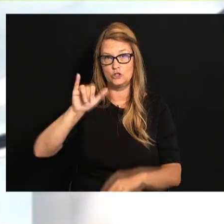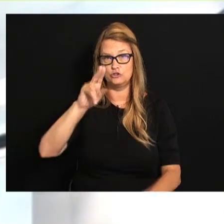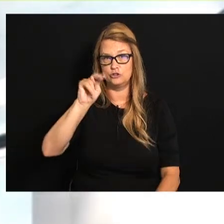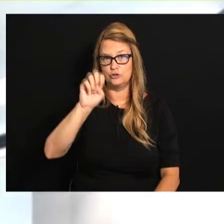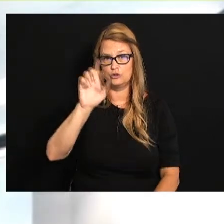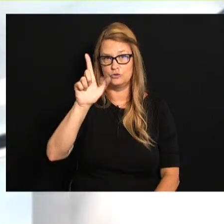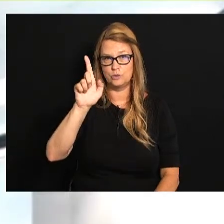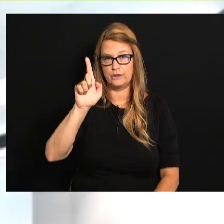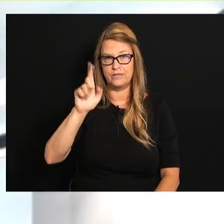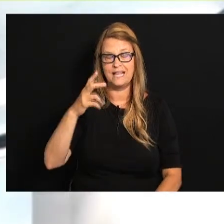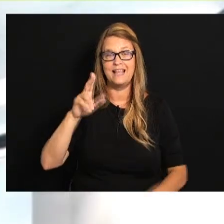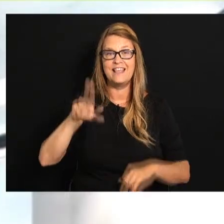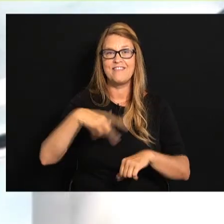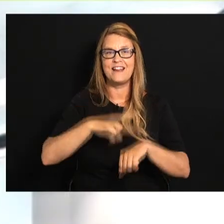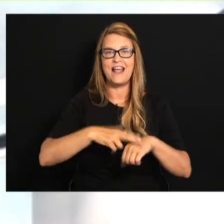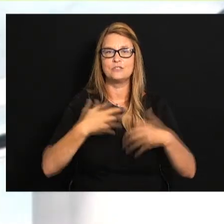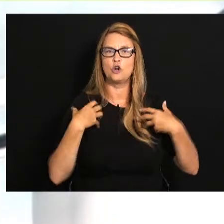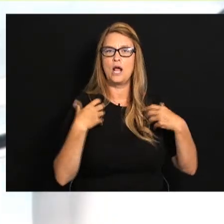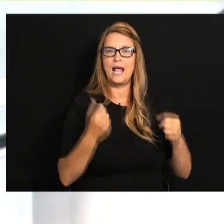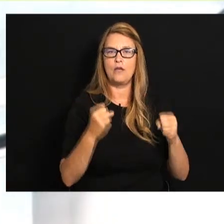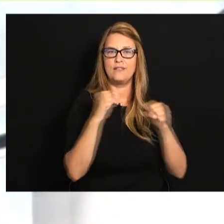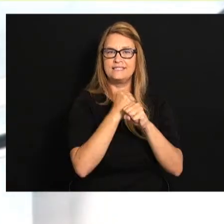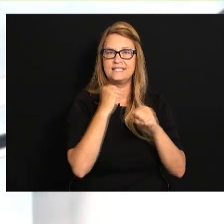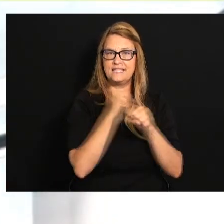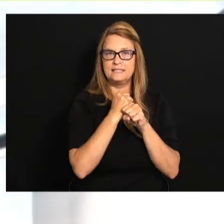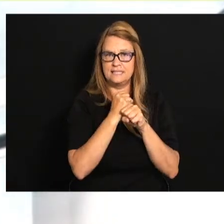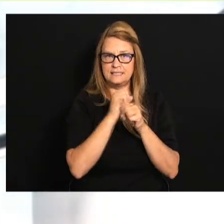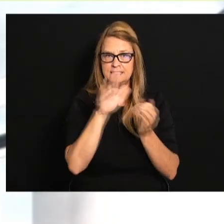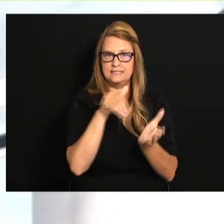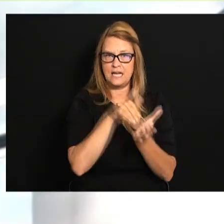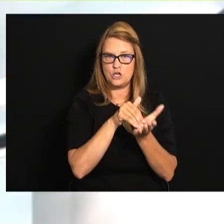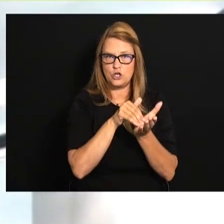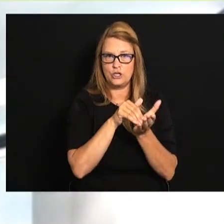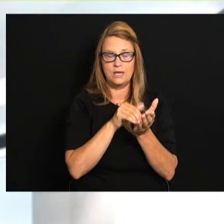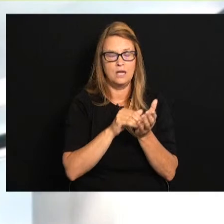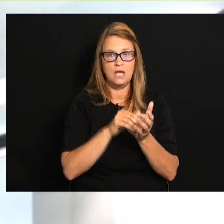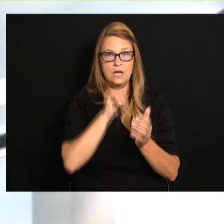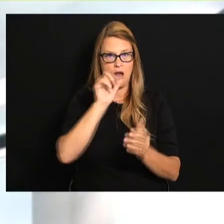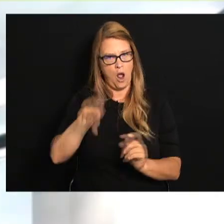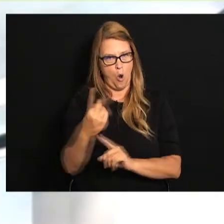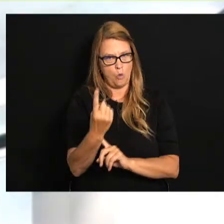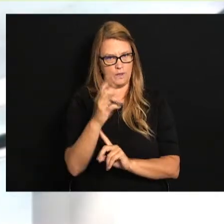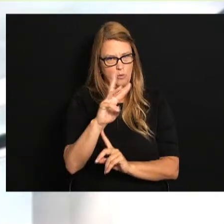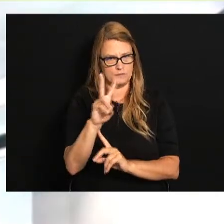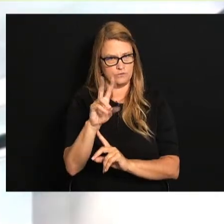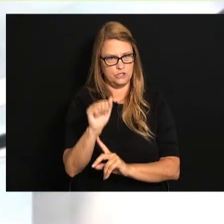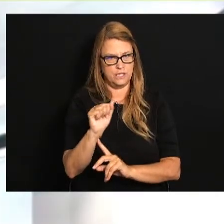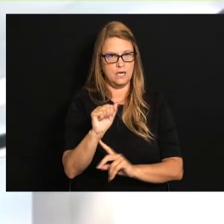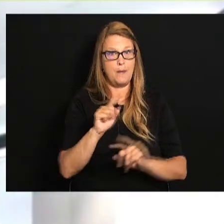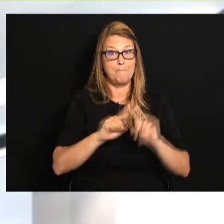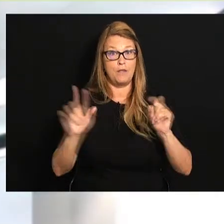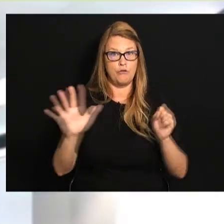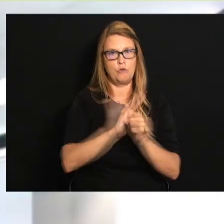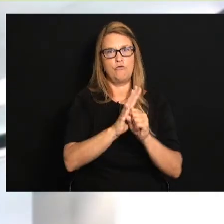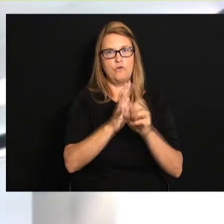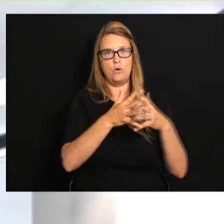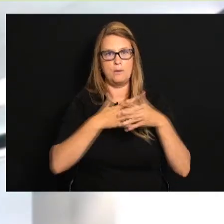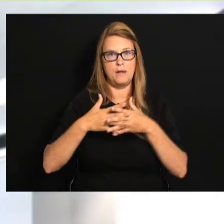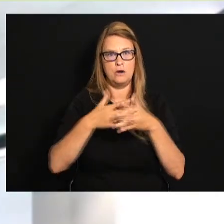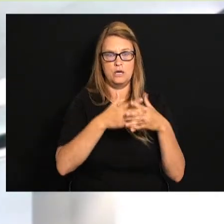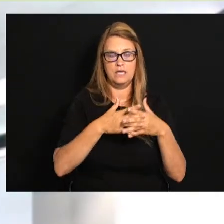National Health Statistics Center was not, this is across the country, not just West Virginia, was not fully coding all